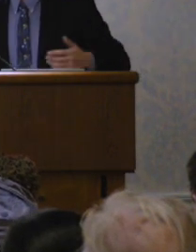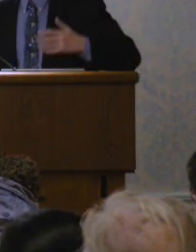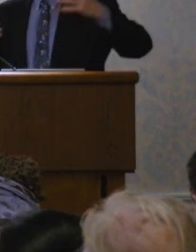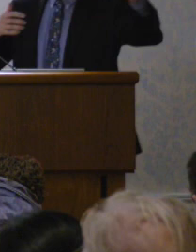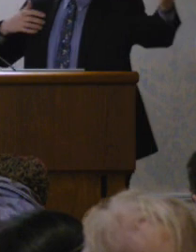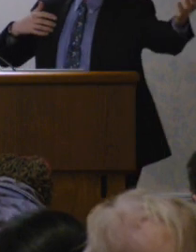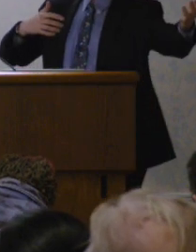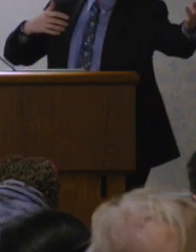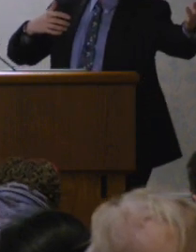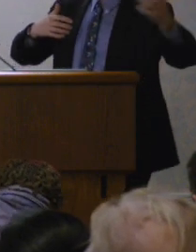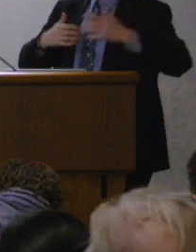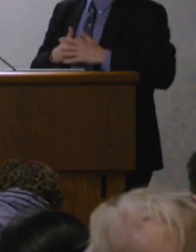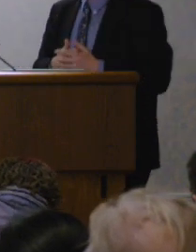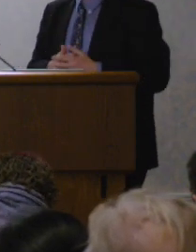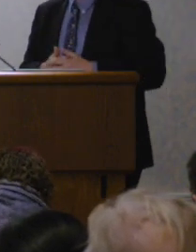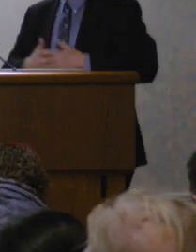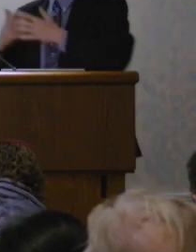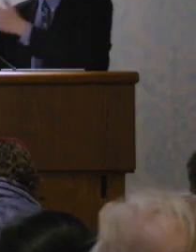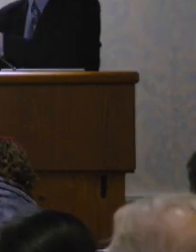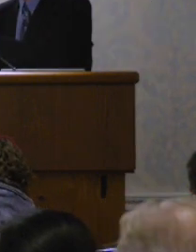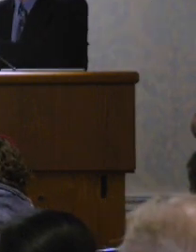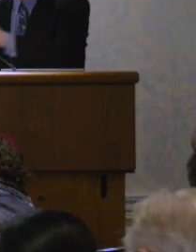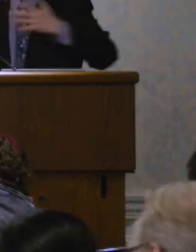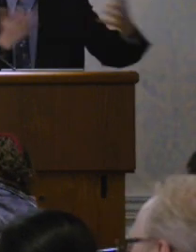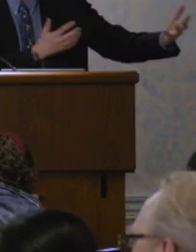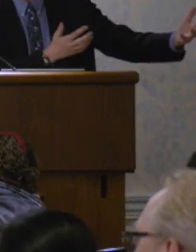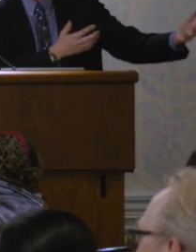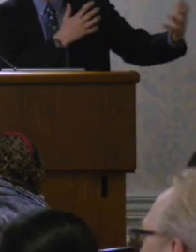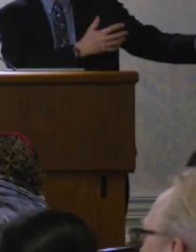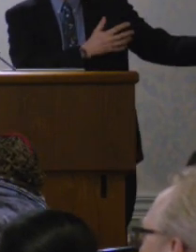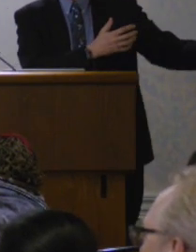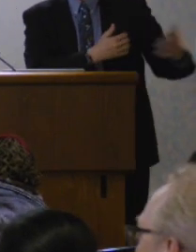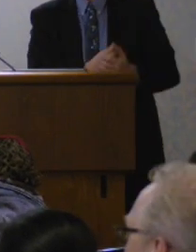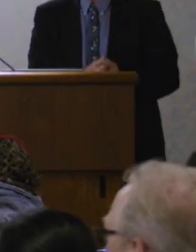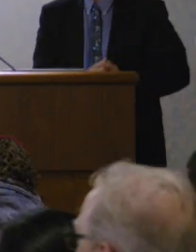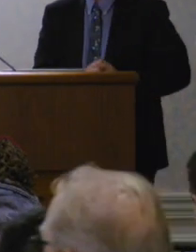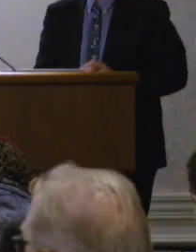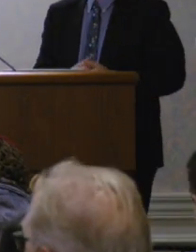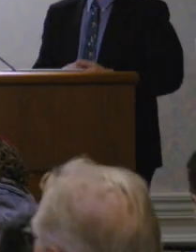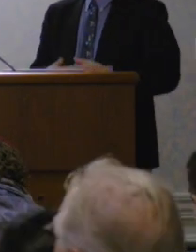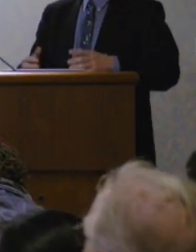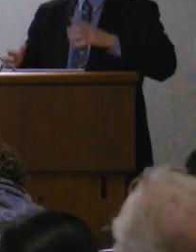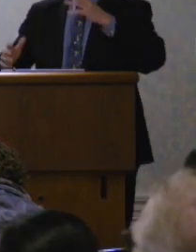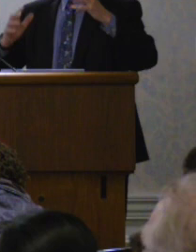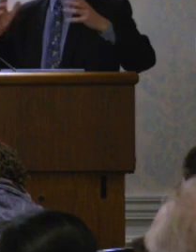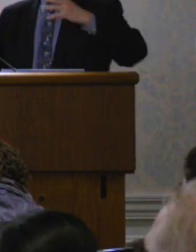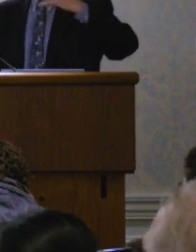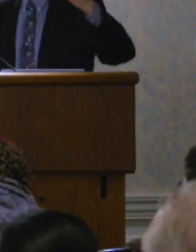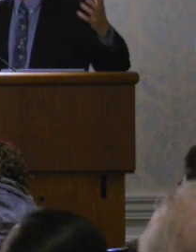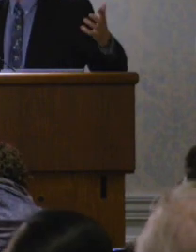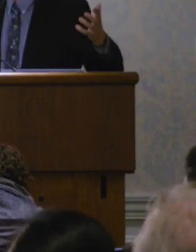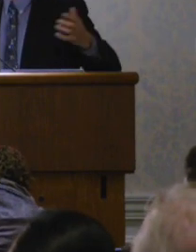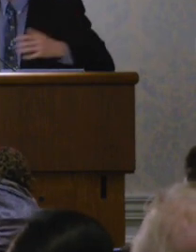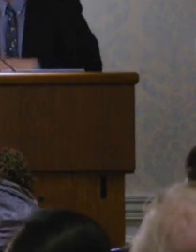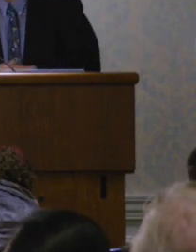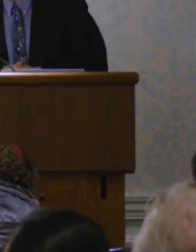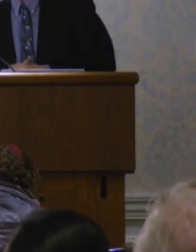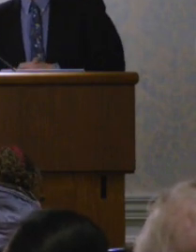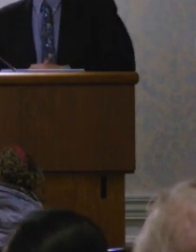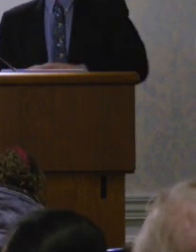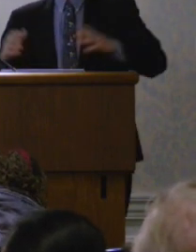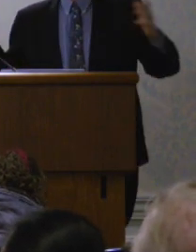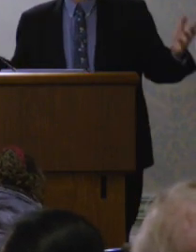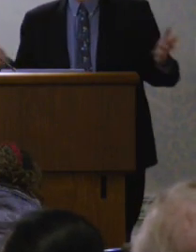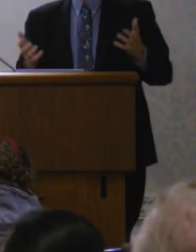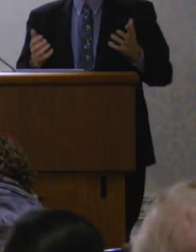inroads. We can attract better teachers. We can prepare them better with pre-service training. We can improve how we recruit teachers.